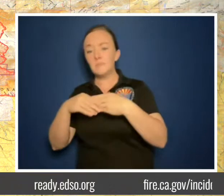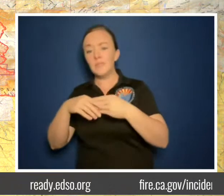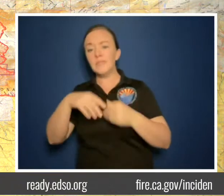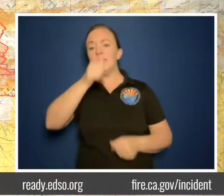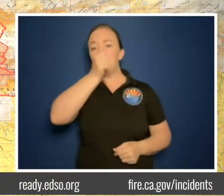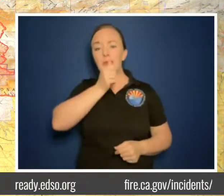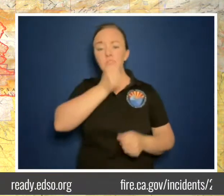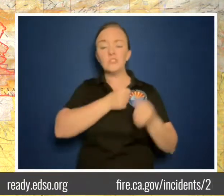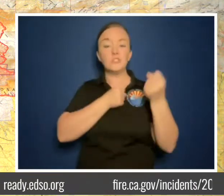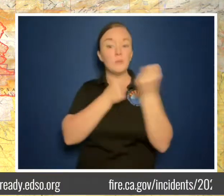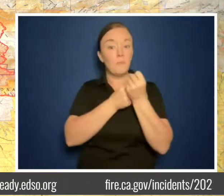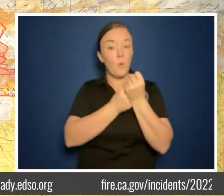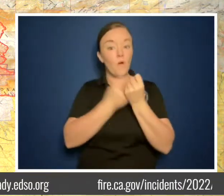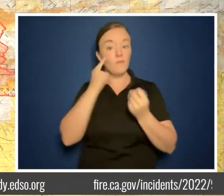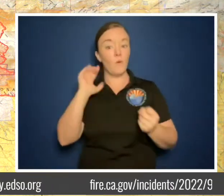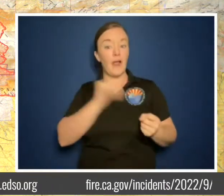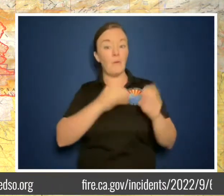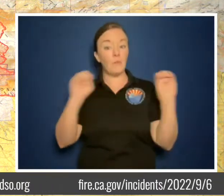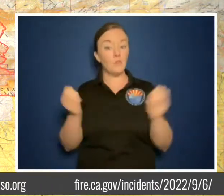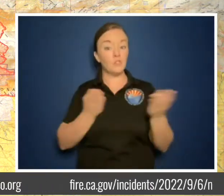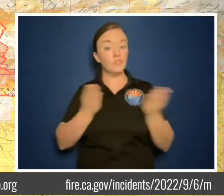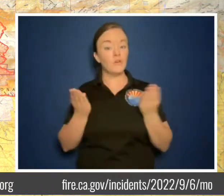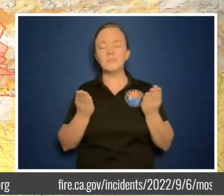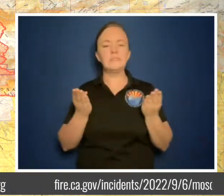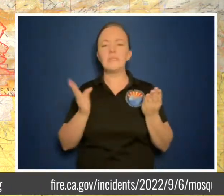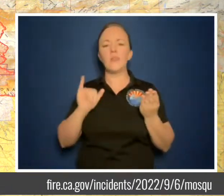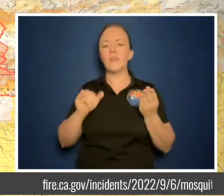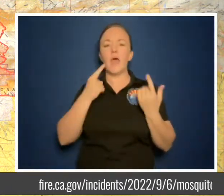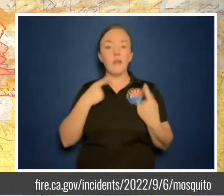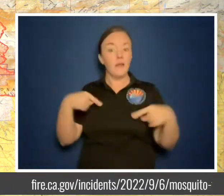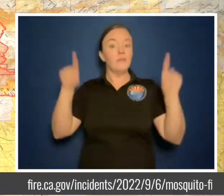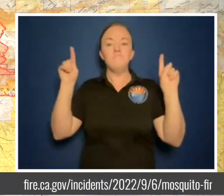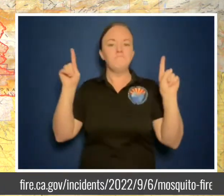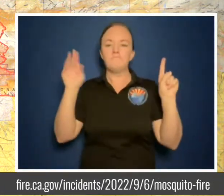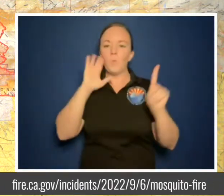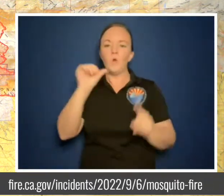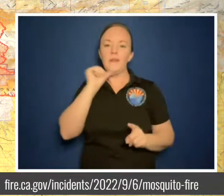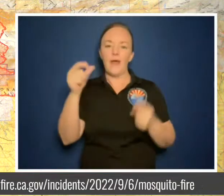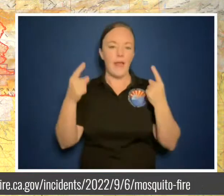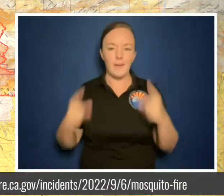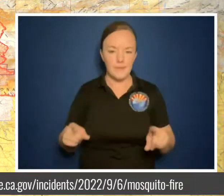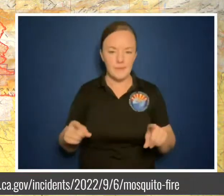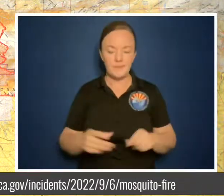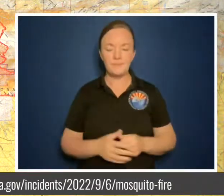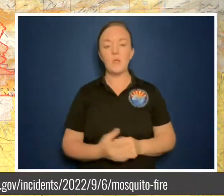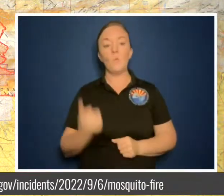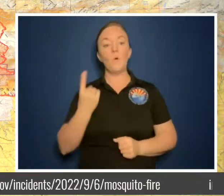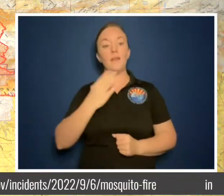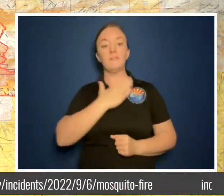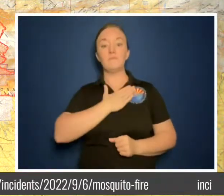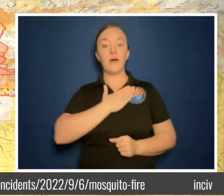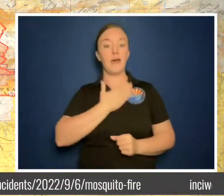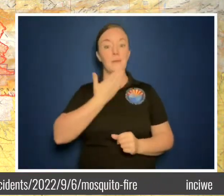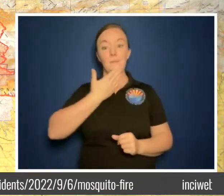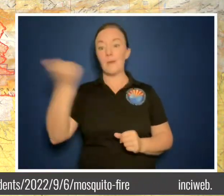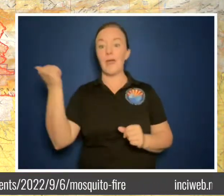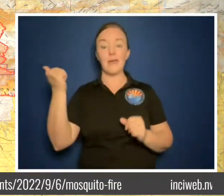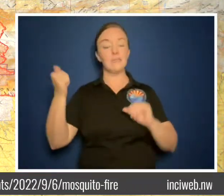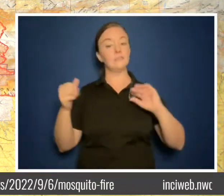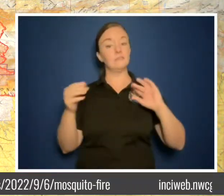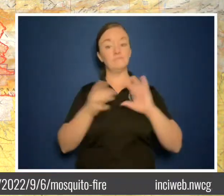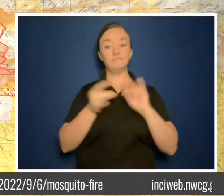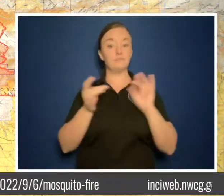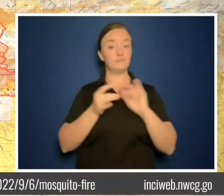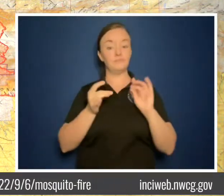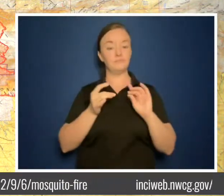Placer County, we could not do that job. One of the greatest things I have is a good partner to the south of me in El